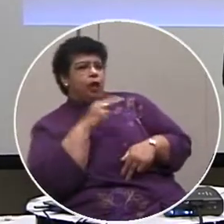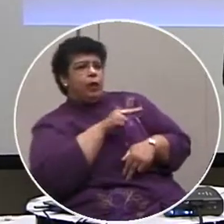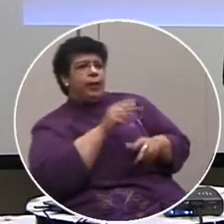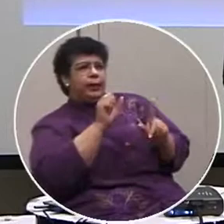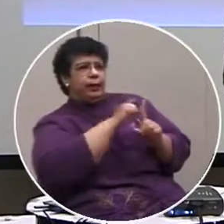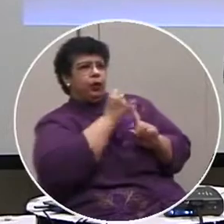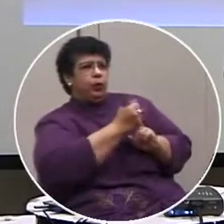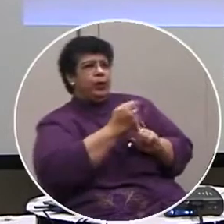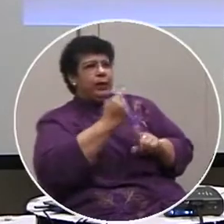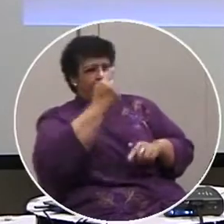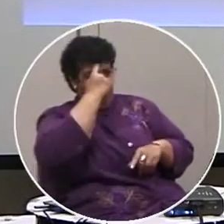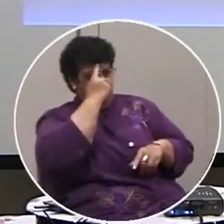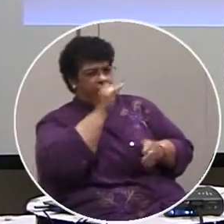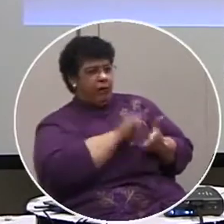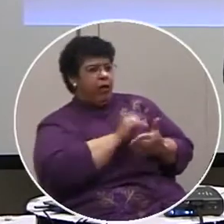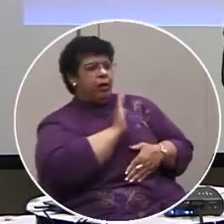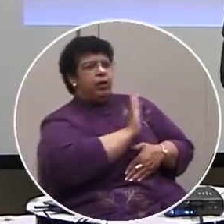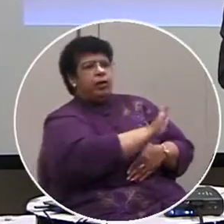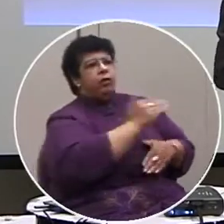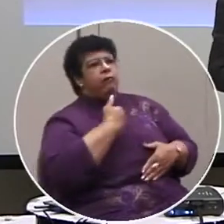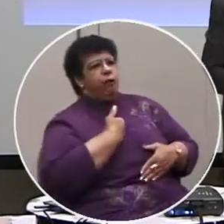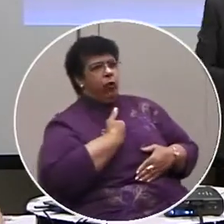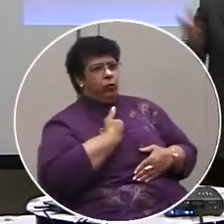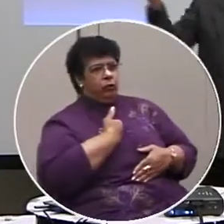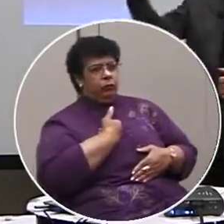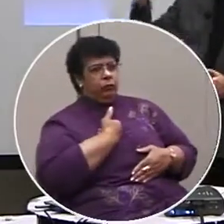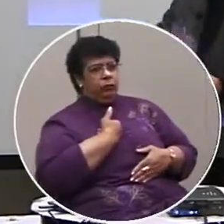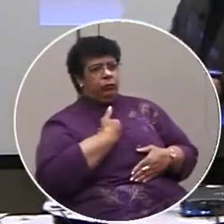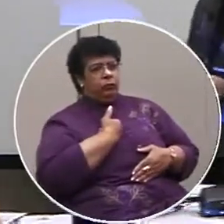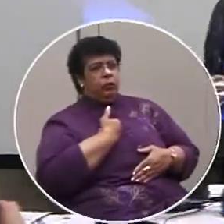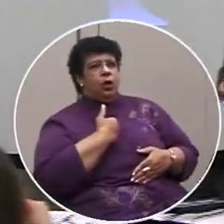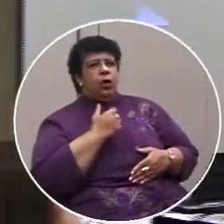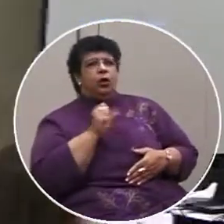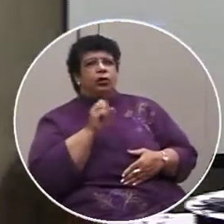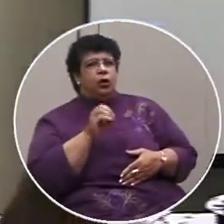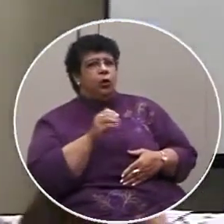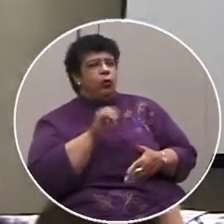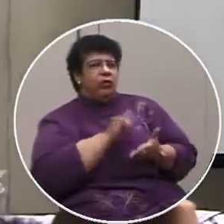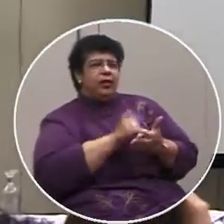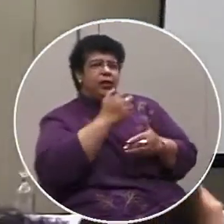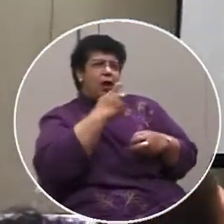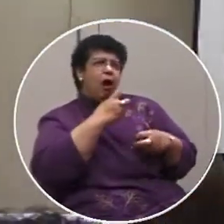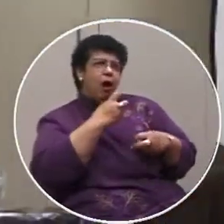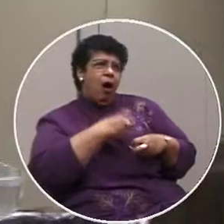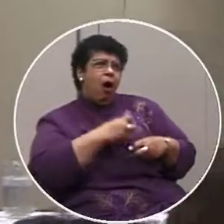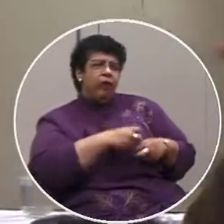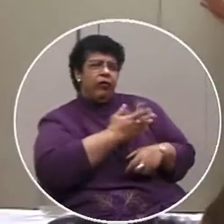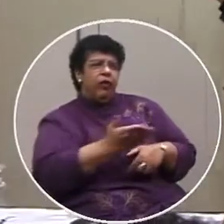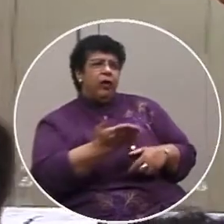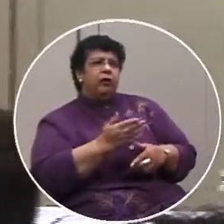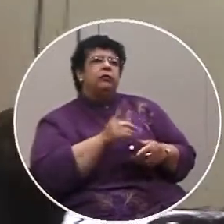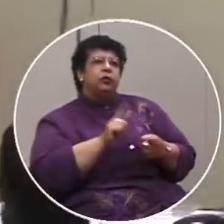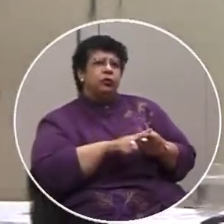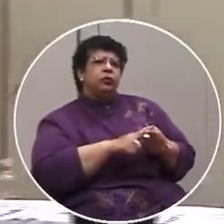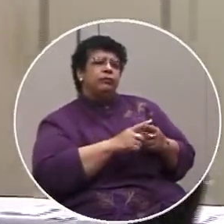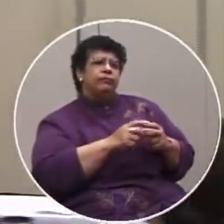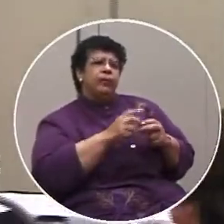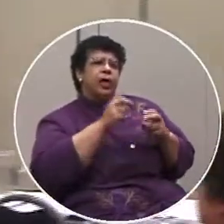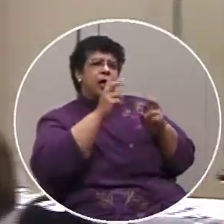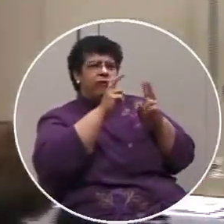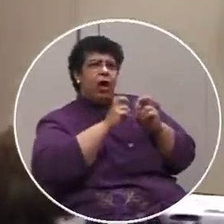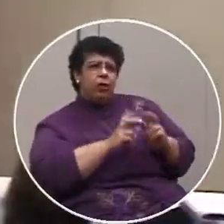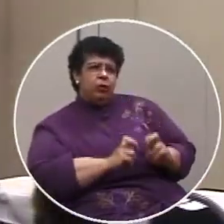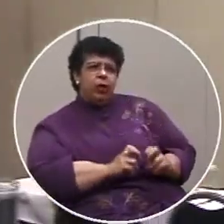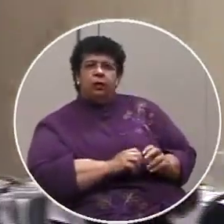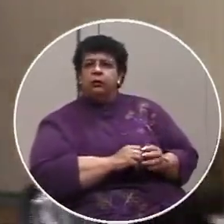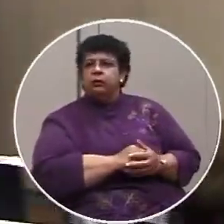I mean, that's a hard one to avoid, and so, that's, I think, something has also been mentioned here. Yep. We had a situation last